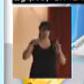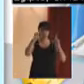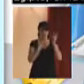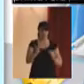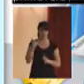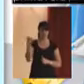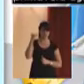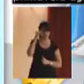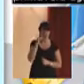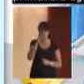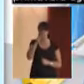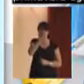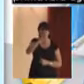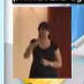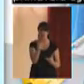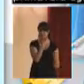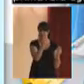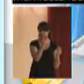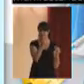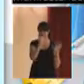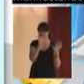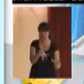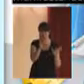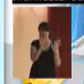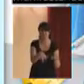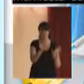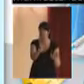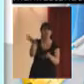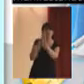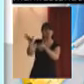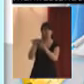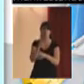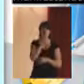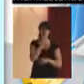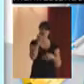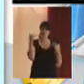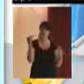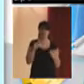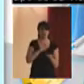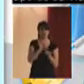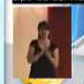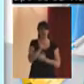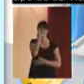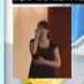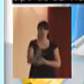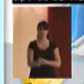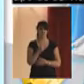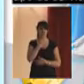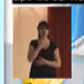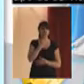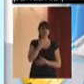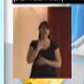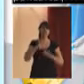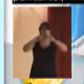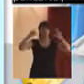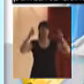Spring. Many people demonstrating, and they were called through this kind of services. Here we can see someone with a